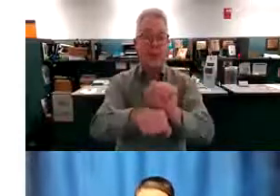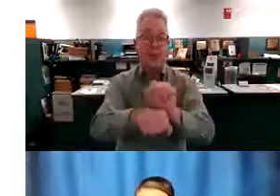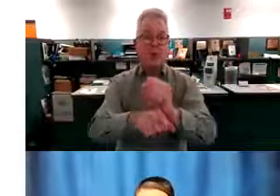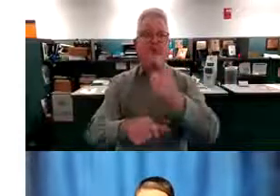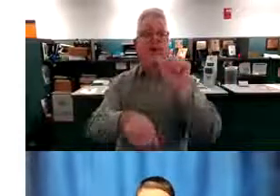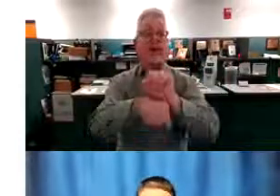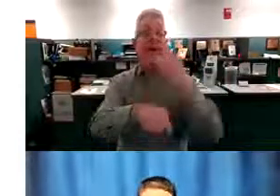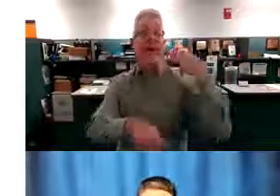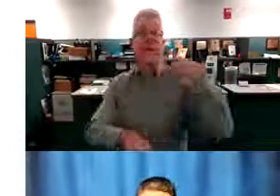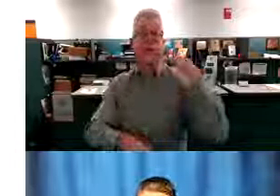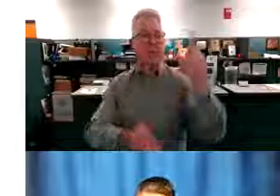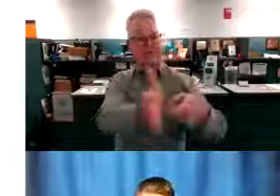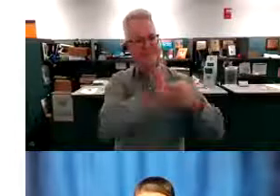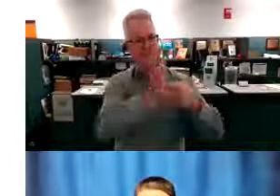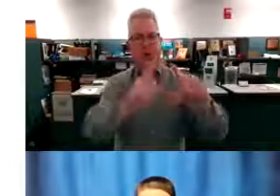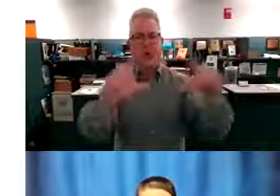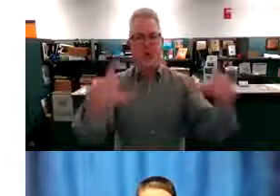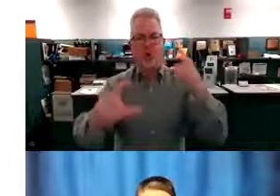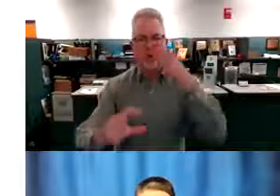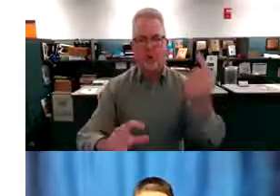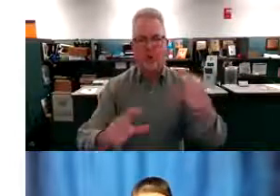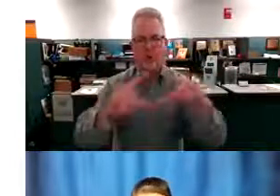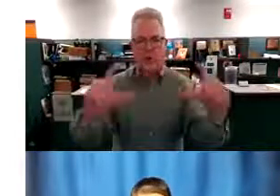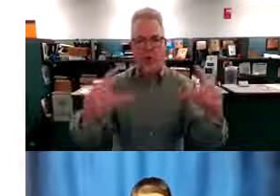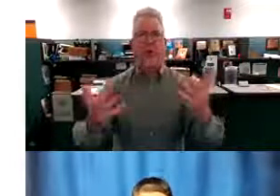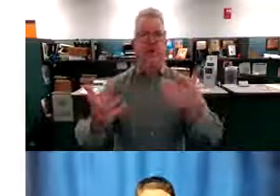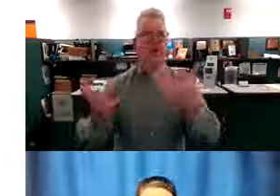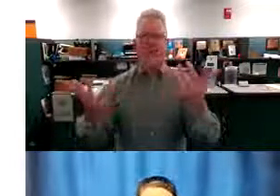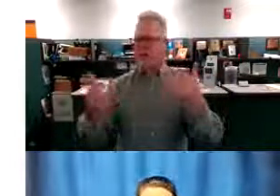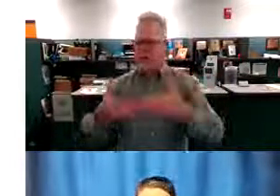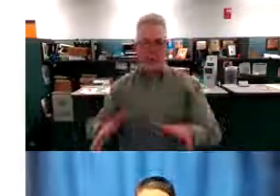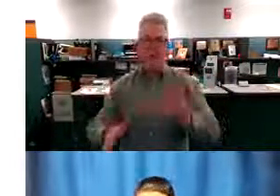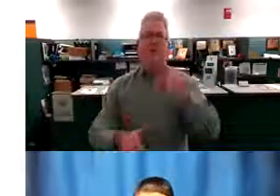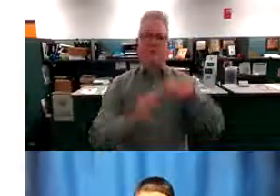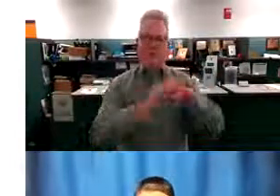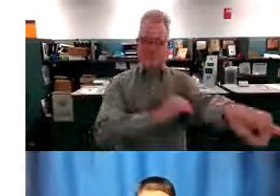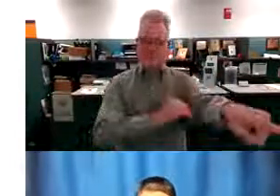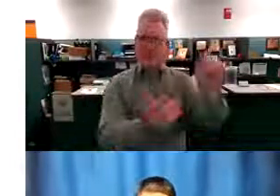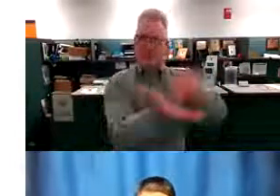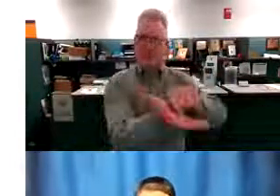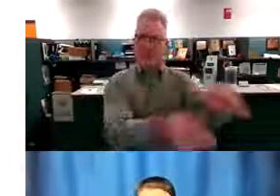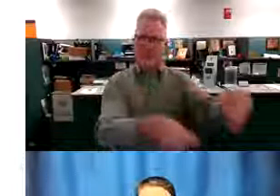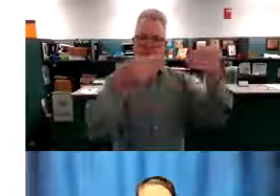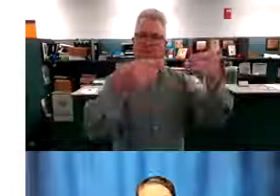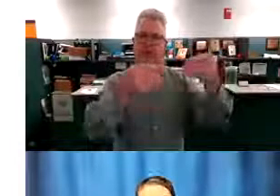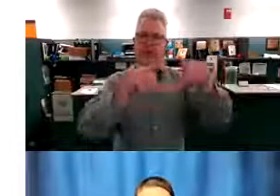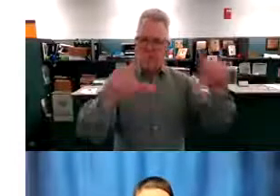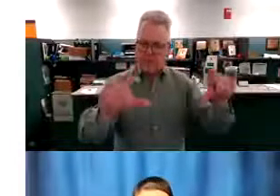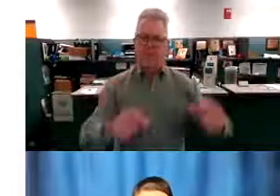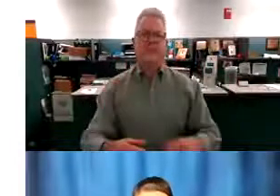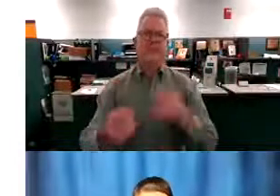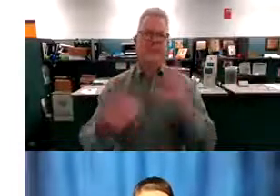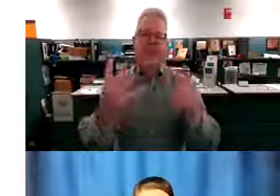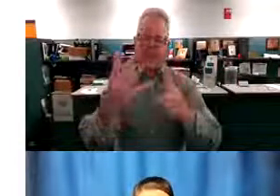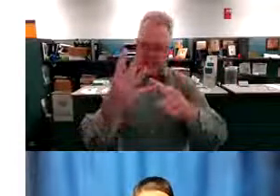you know, if you're going back to work and maybe your employer is requiring to see a vaccination card, you can actually